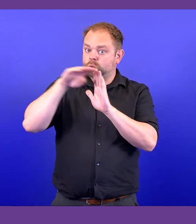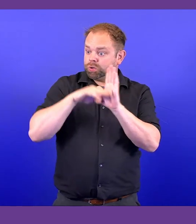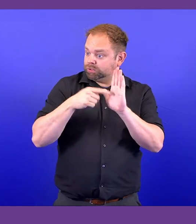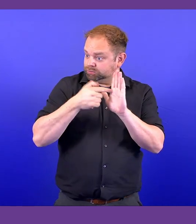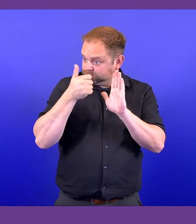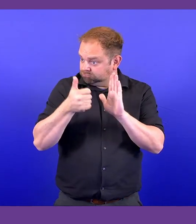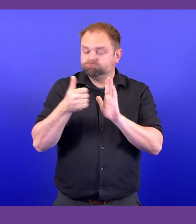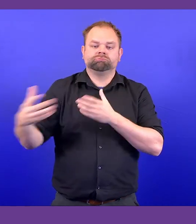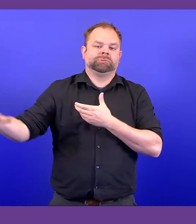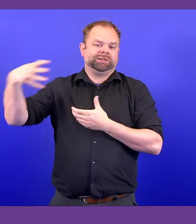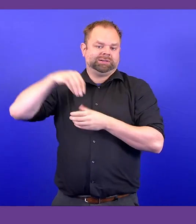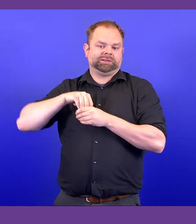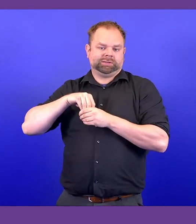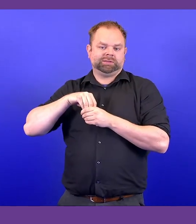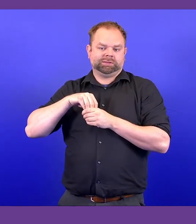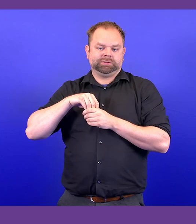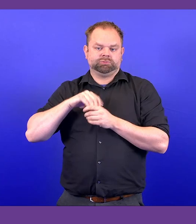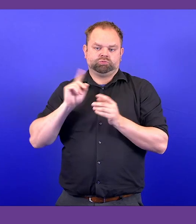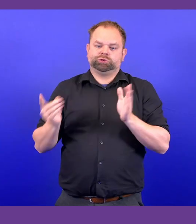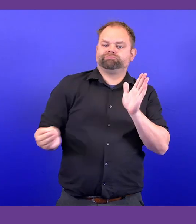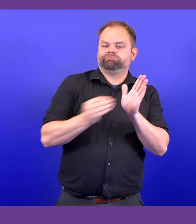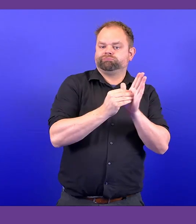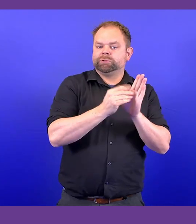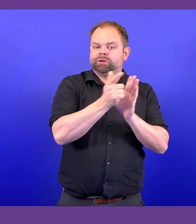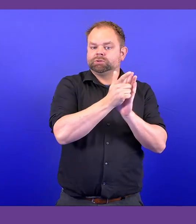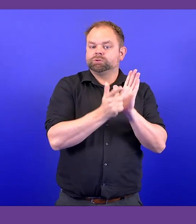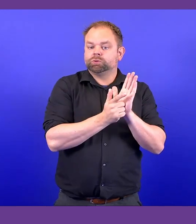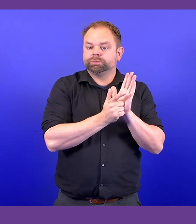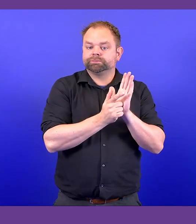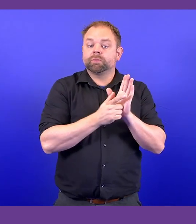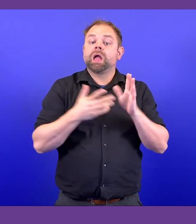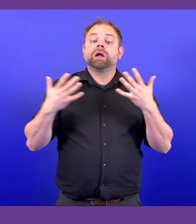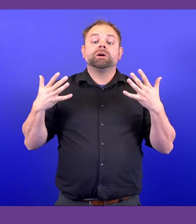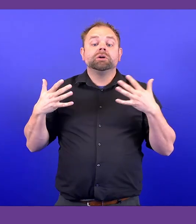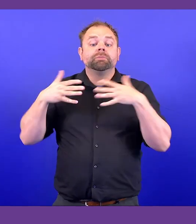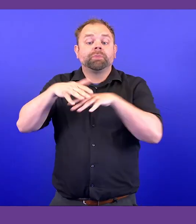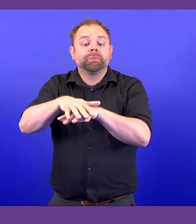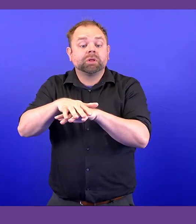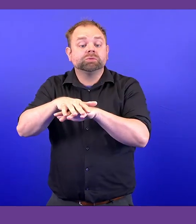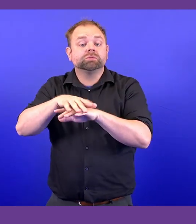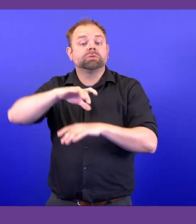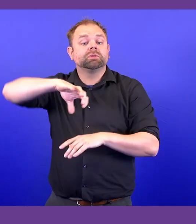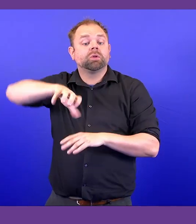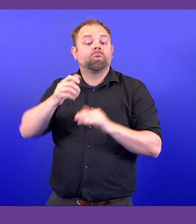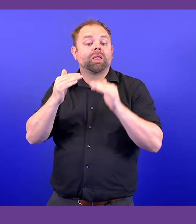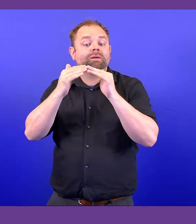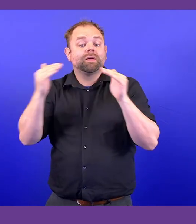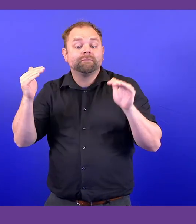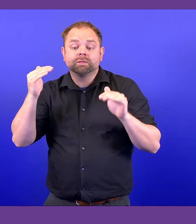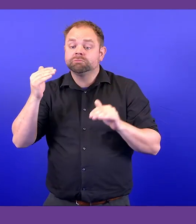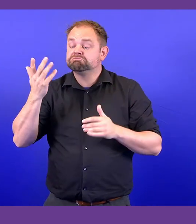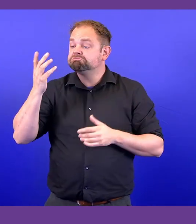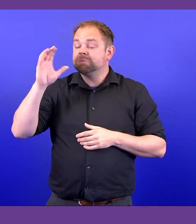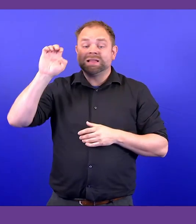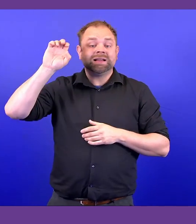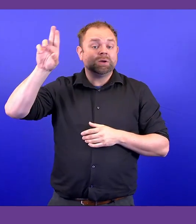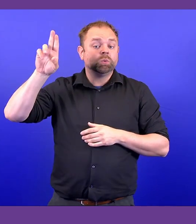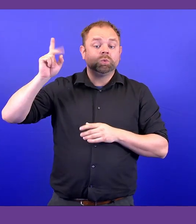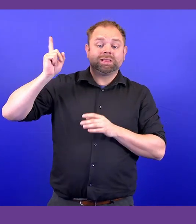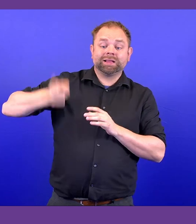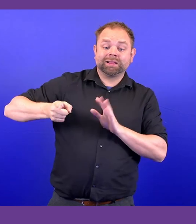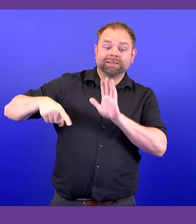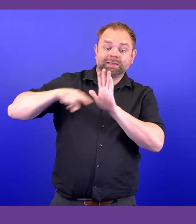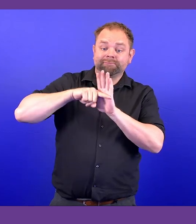national level. And then we talk about, of course, that there are more practical things like when a city is procuring new buses, for